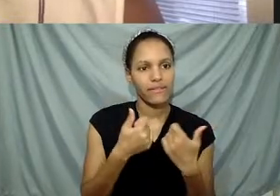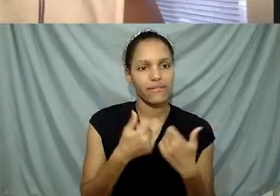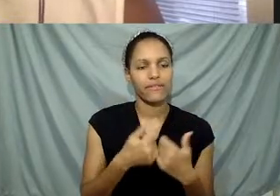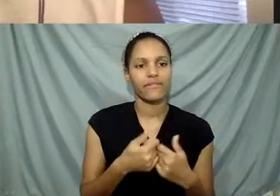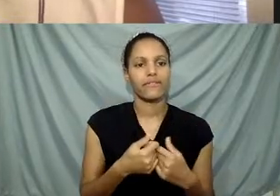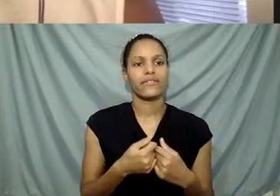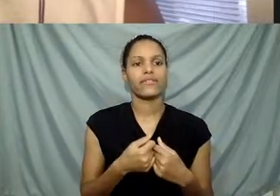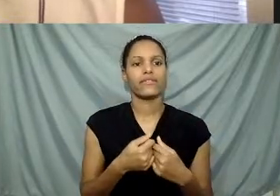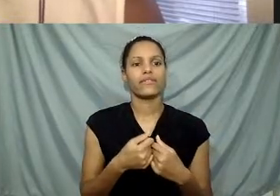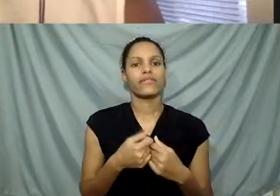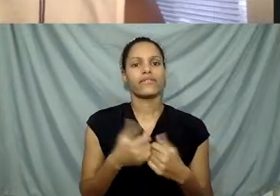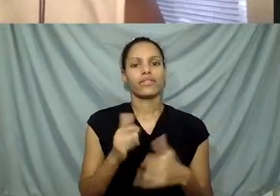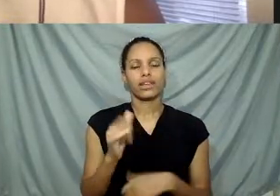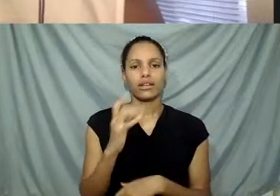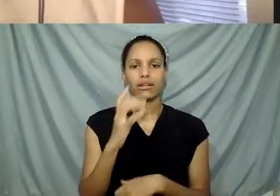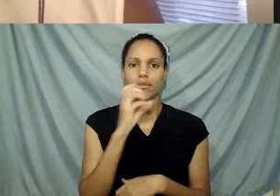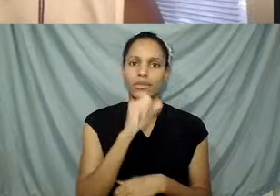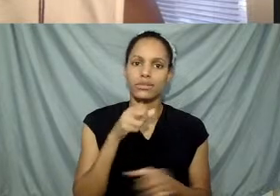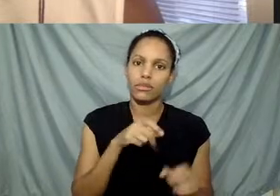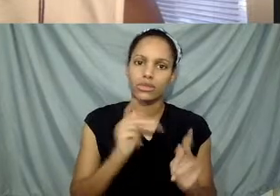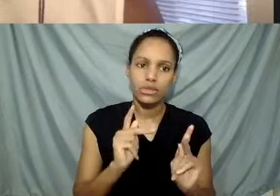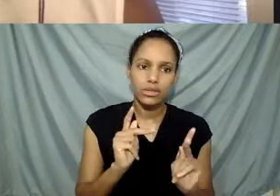or missed opportunities that